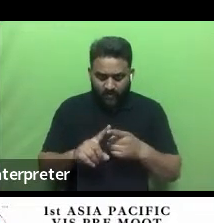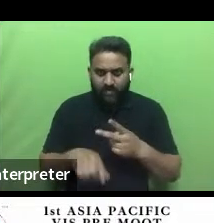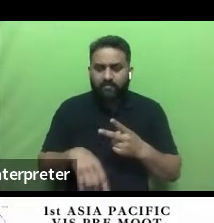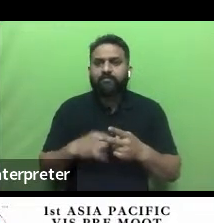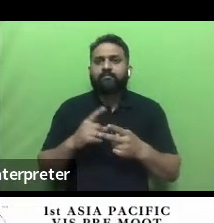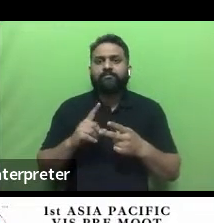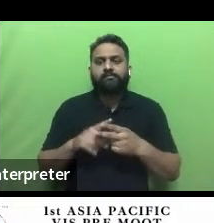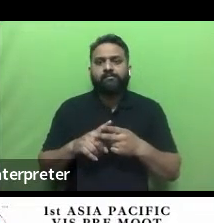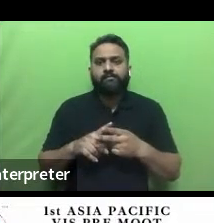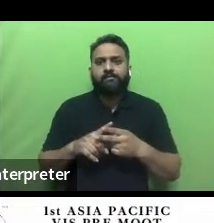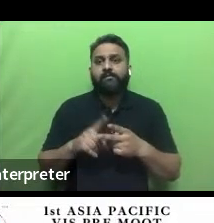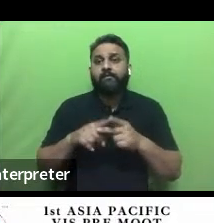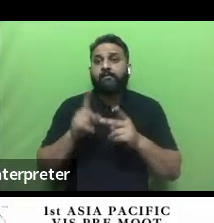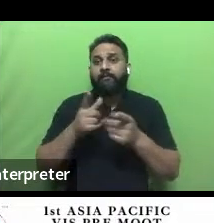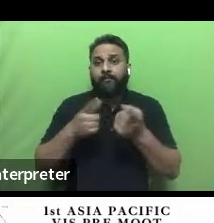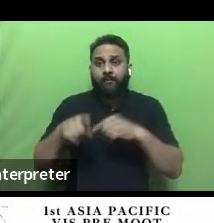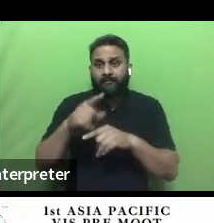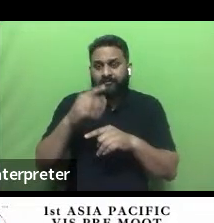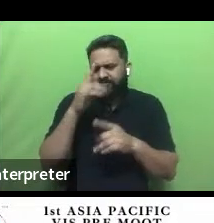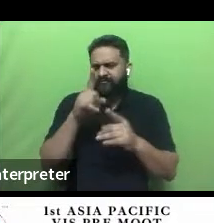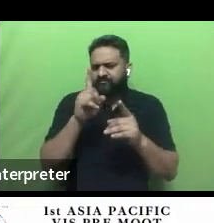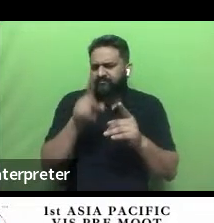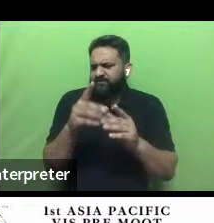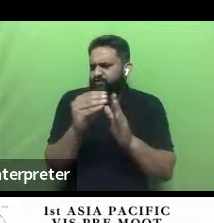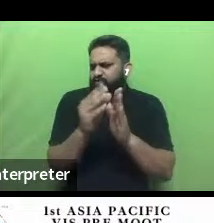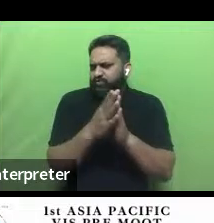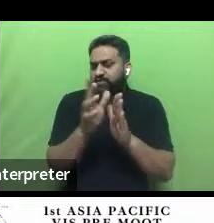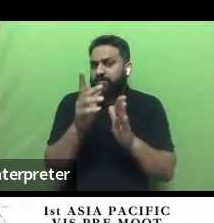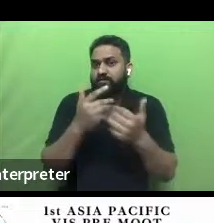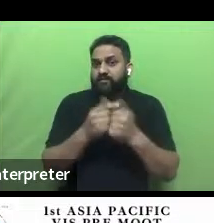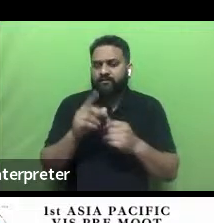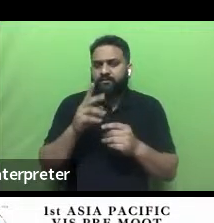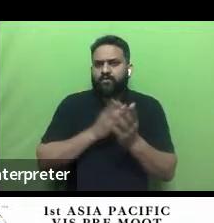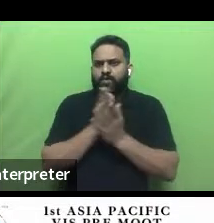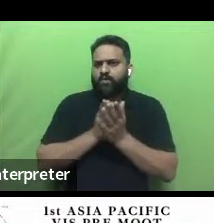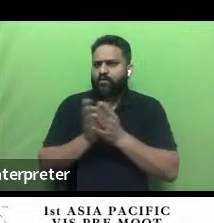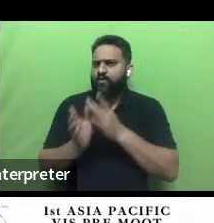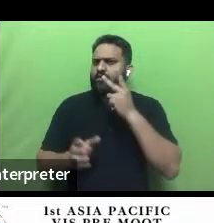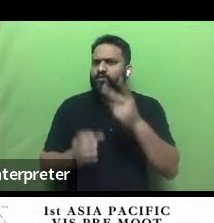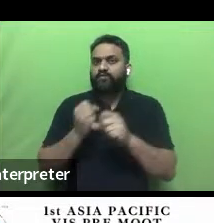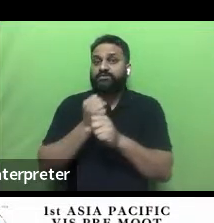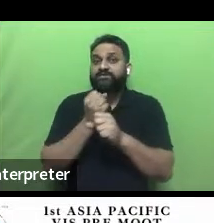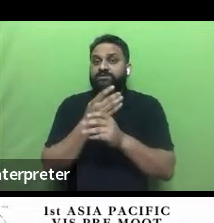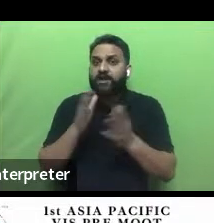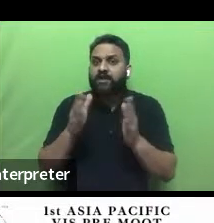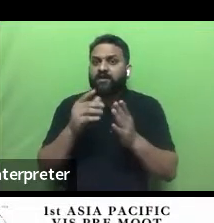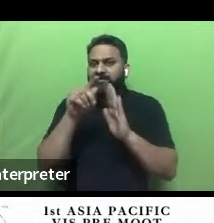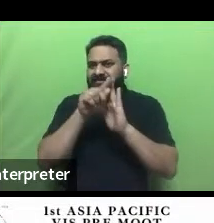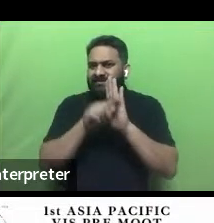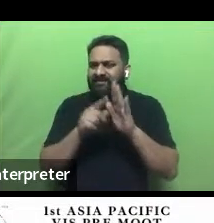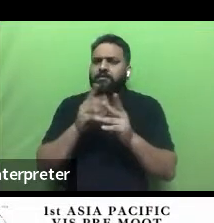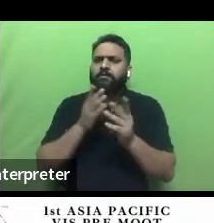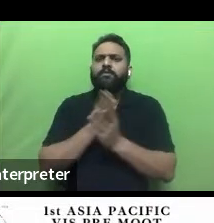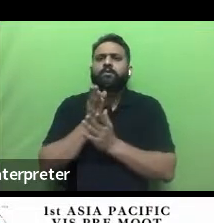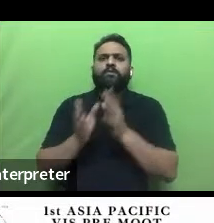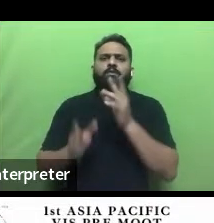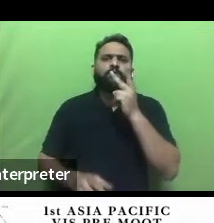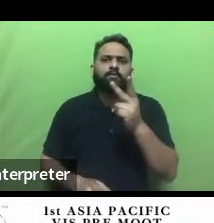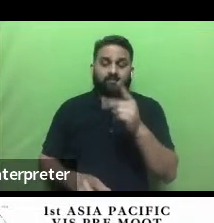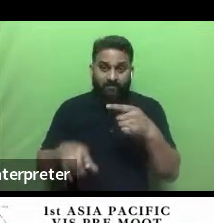First, the tribunal must note that there were 2 different versions of the general conditions of sale. First, that